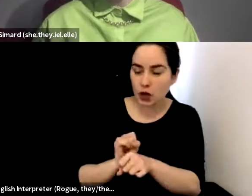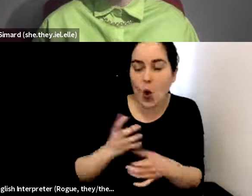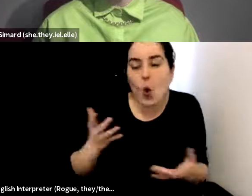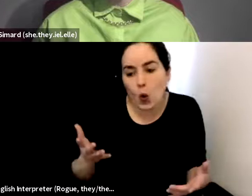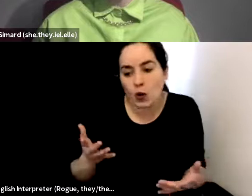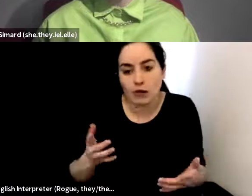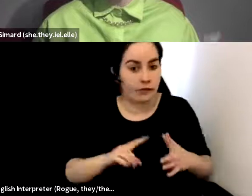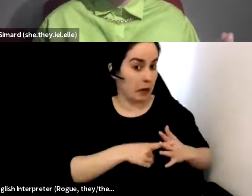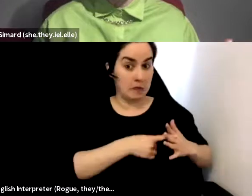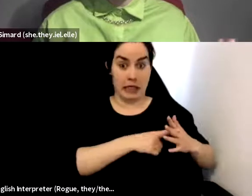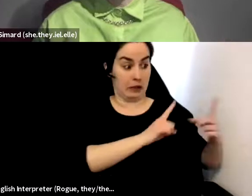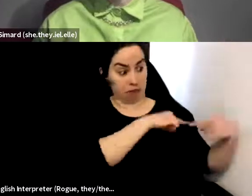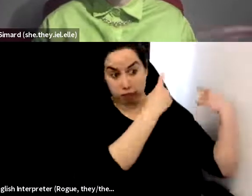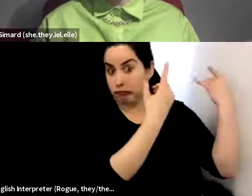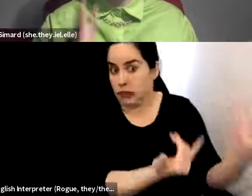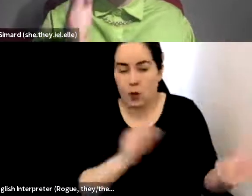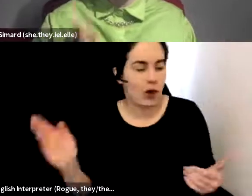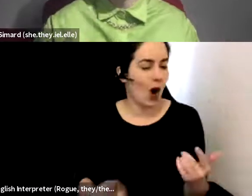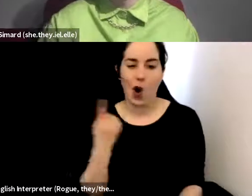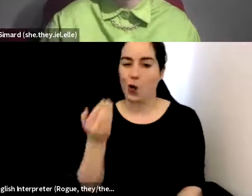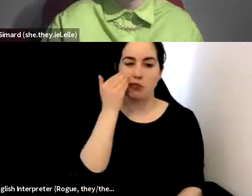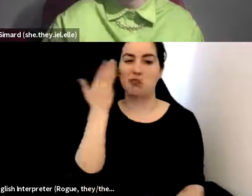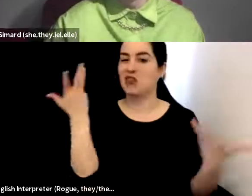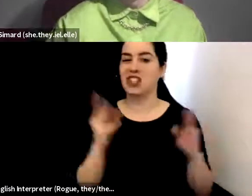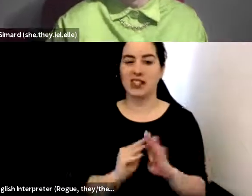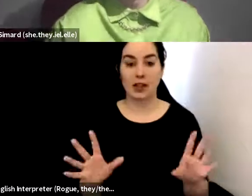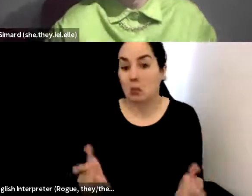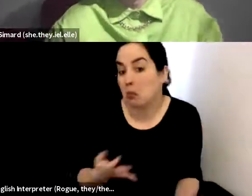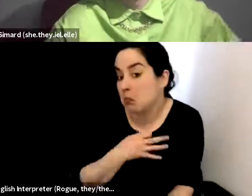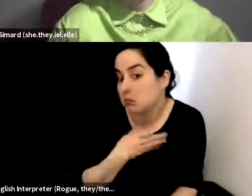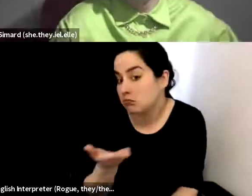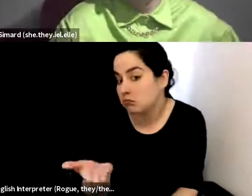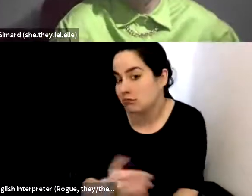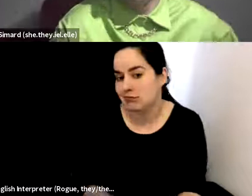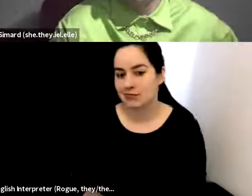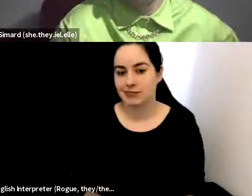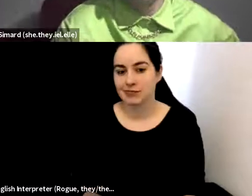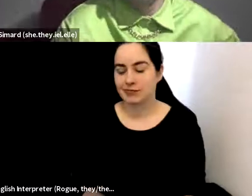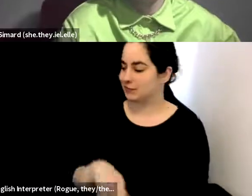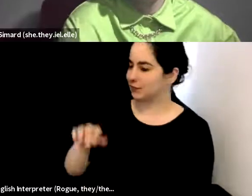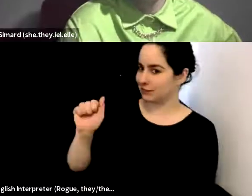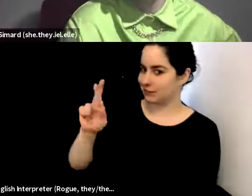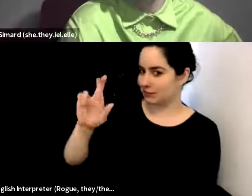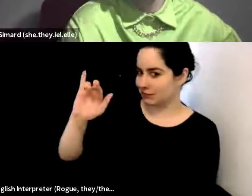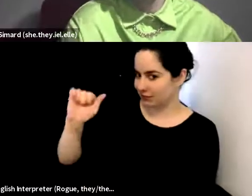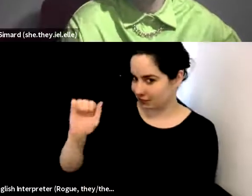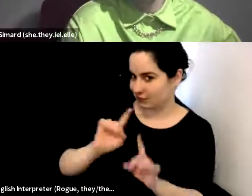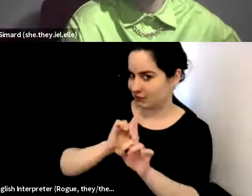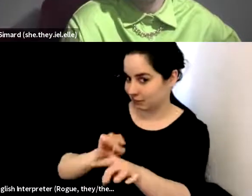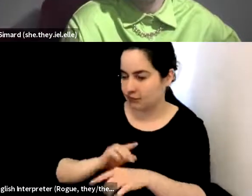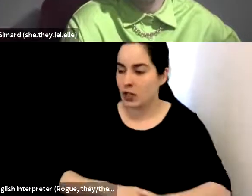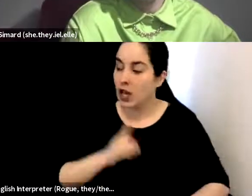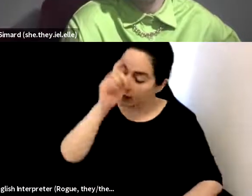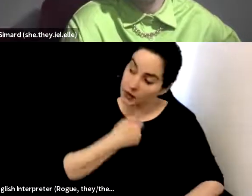you. End of question, sorry. I was speaking. I think for me, my desire